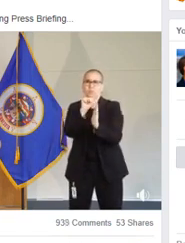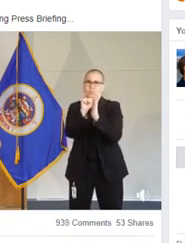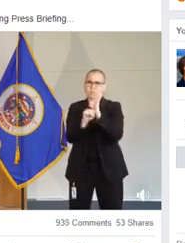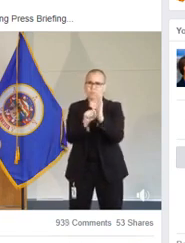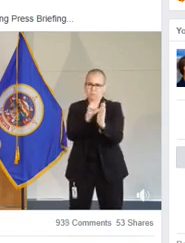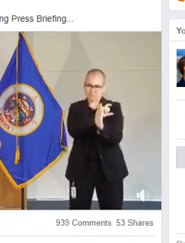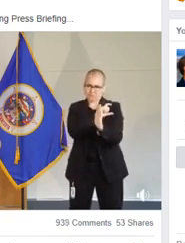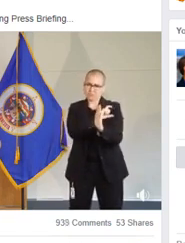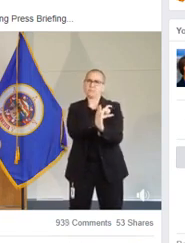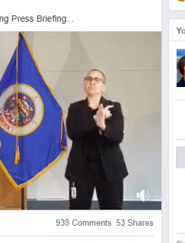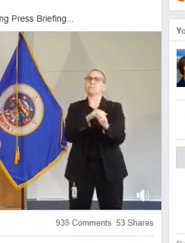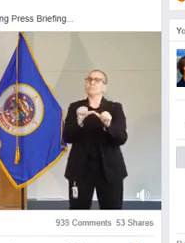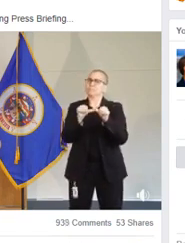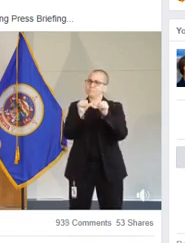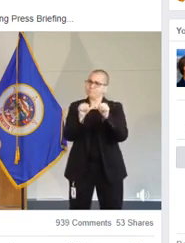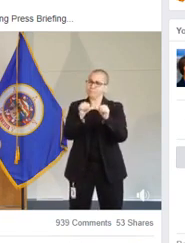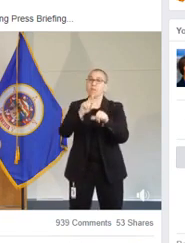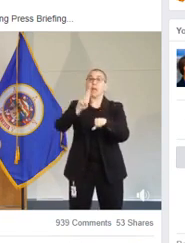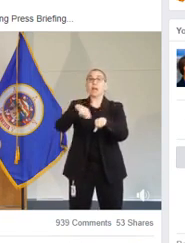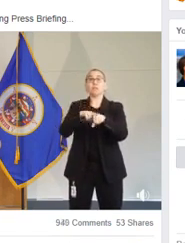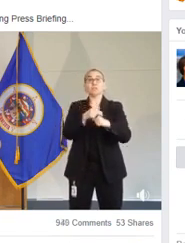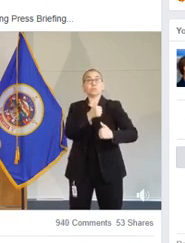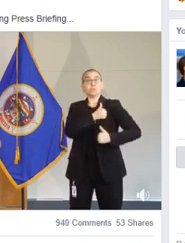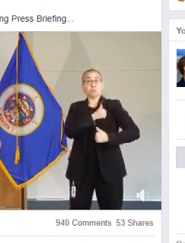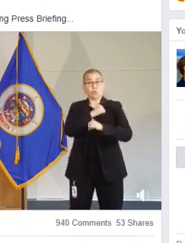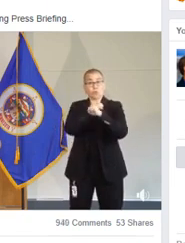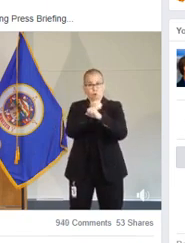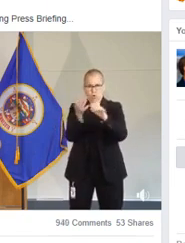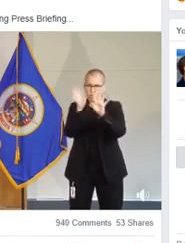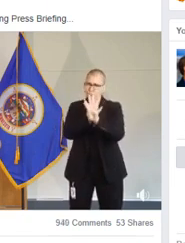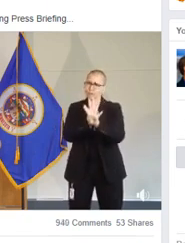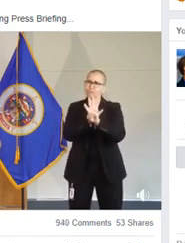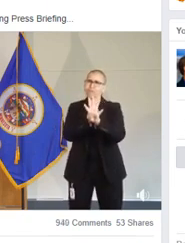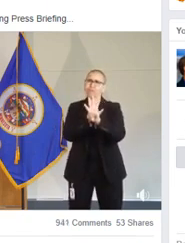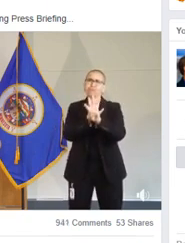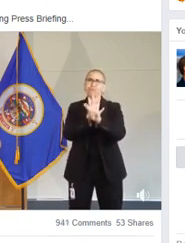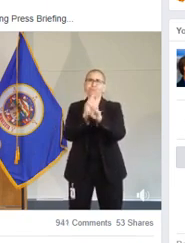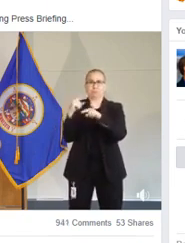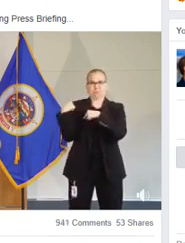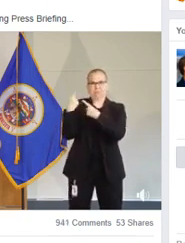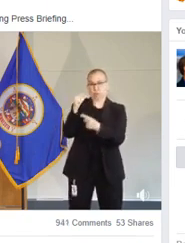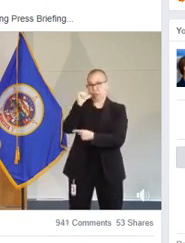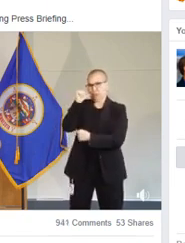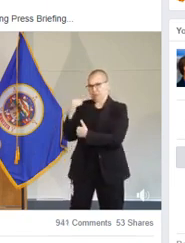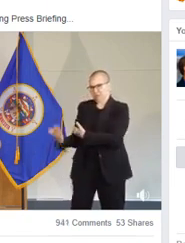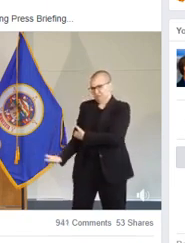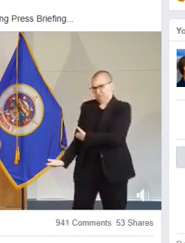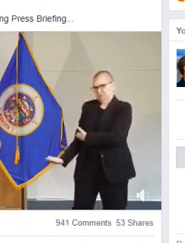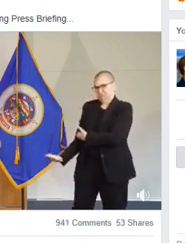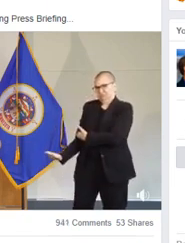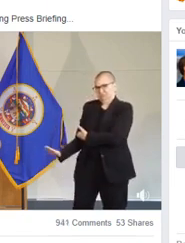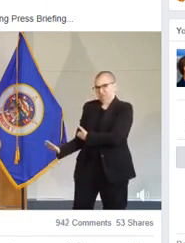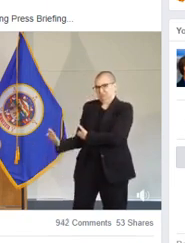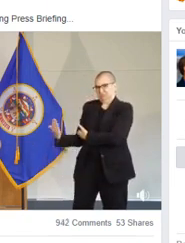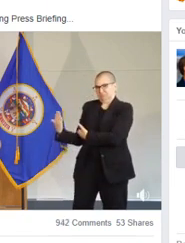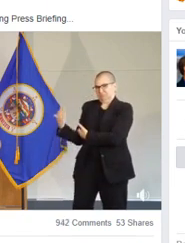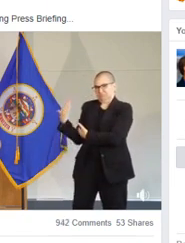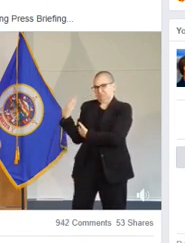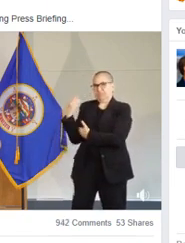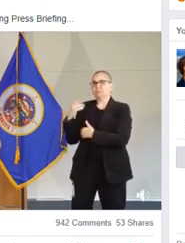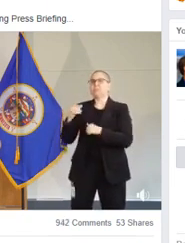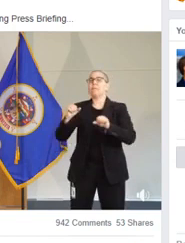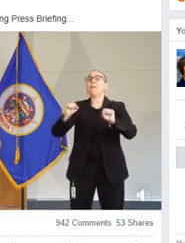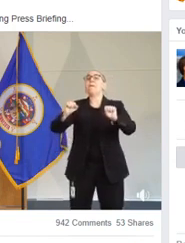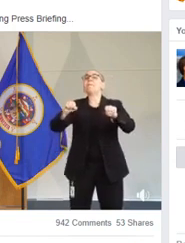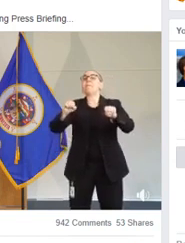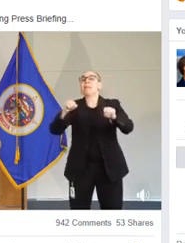National Guard did since yesterday morning when we first notified of a possible deployment through the deployment